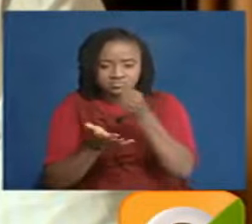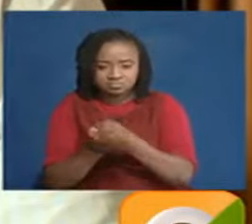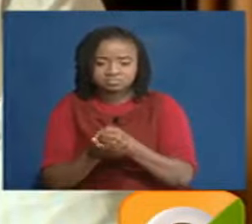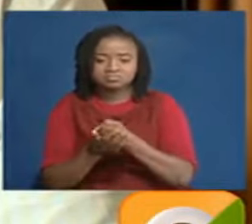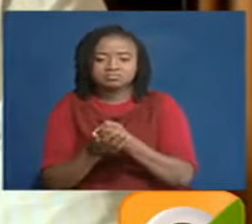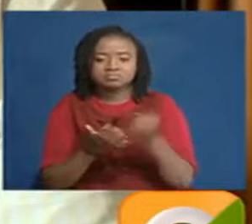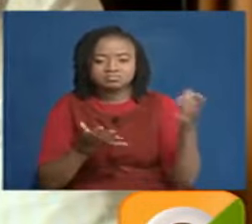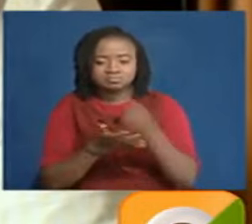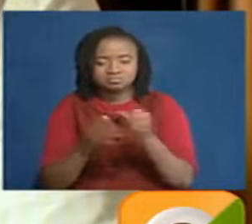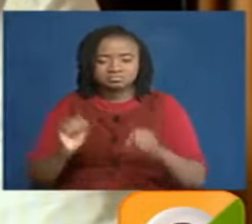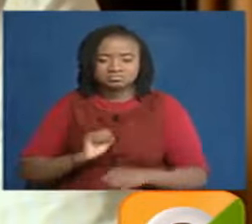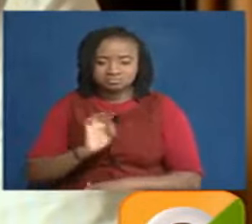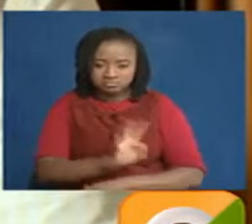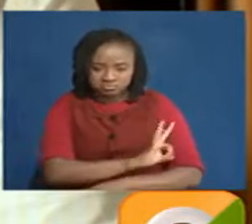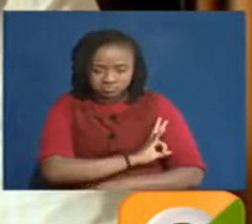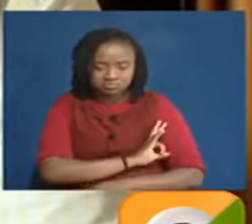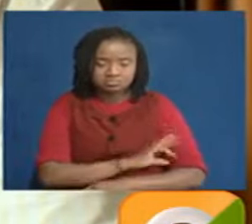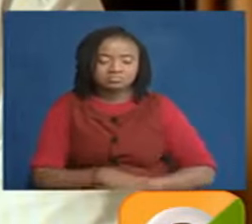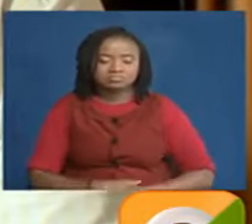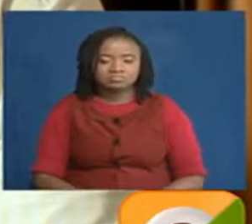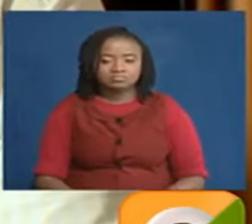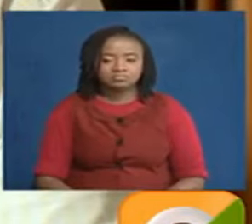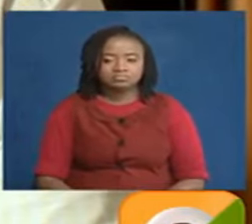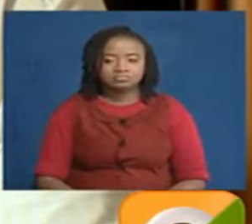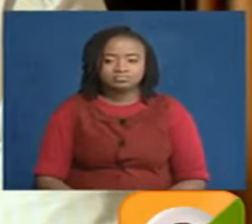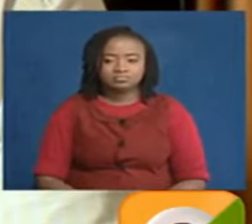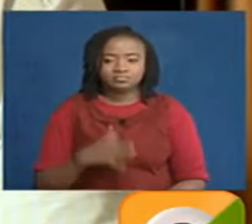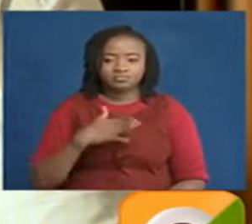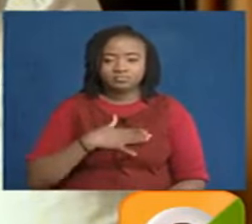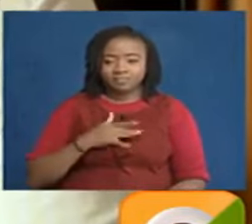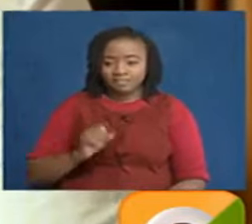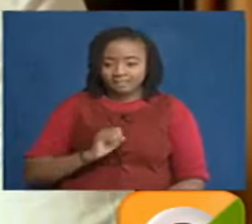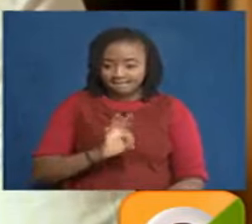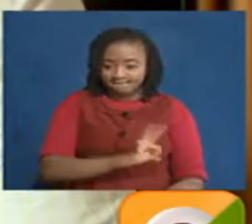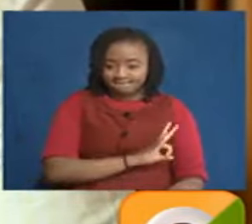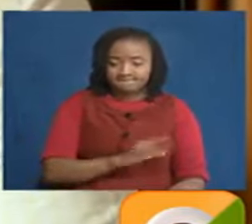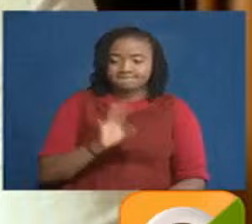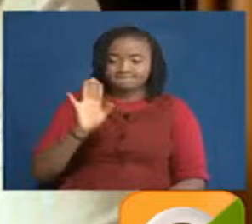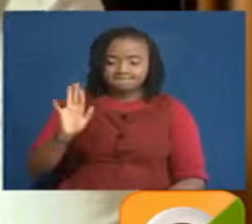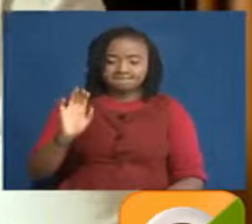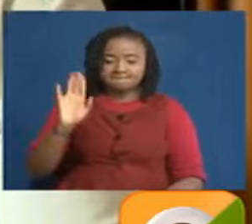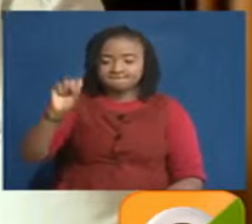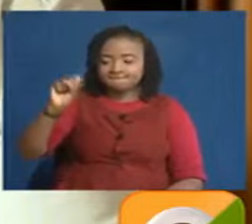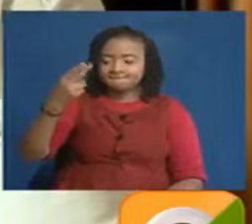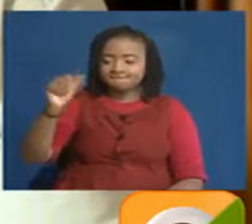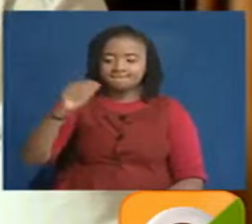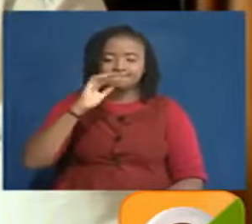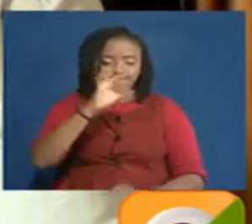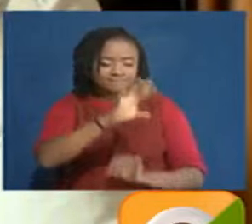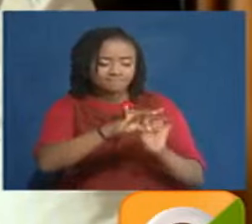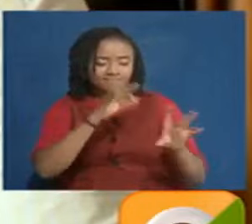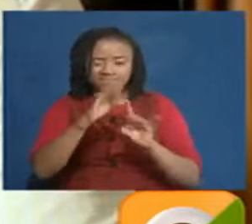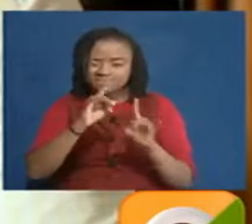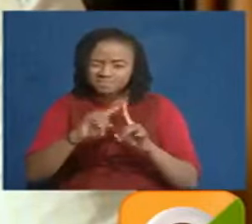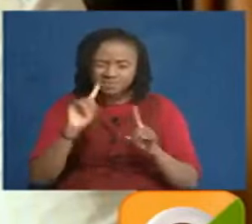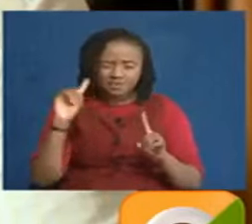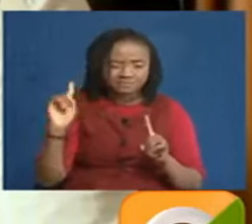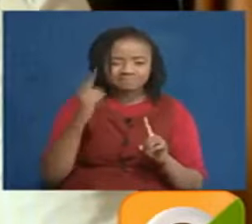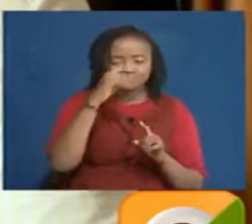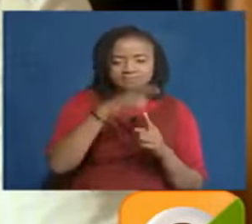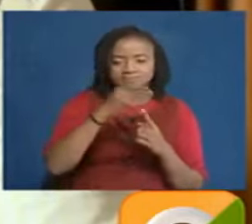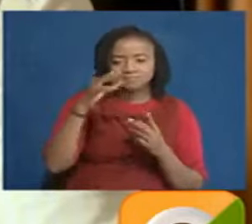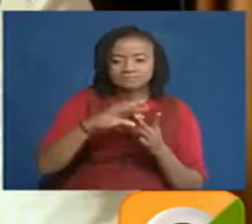instruments, will recruit those that they would like to recruit. And the first option in this